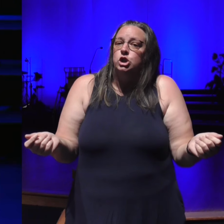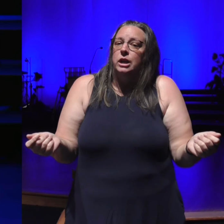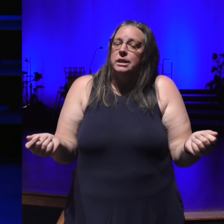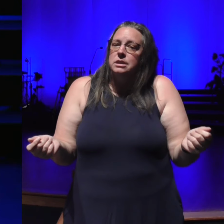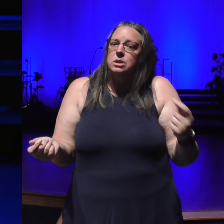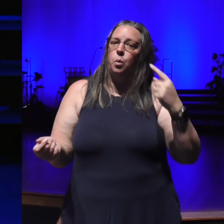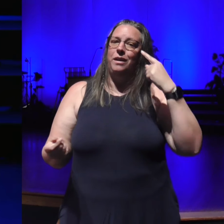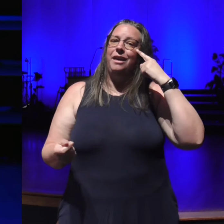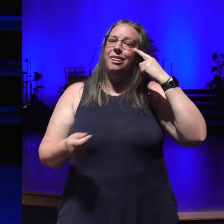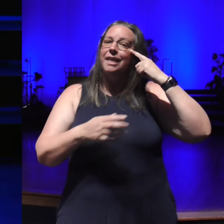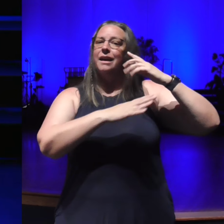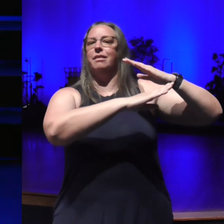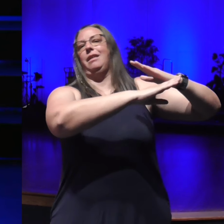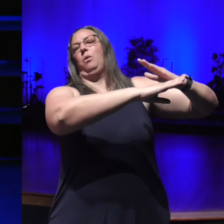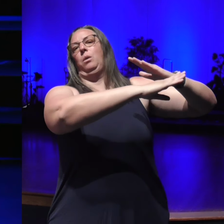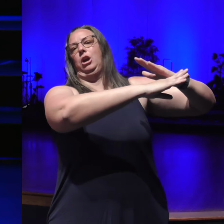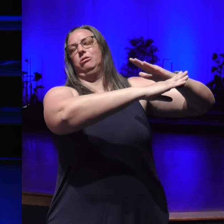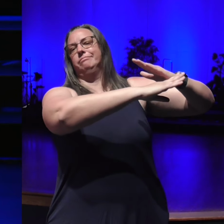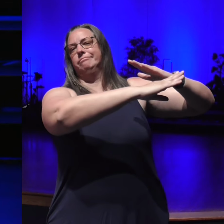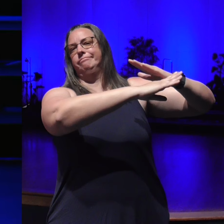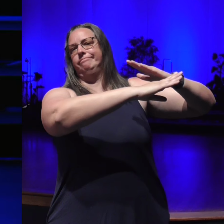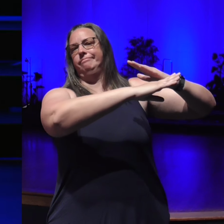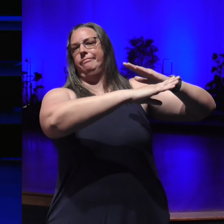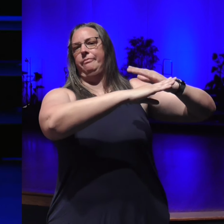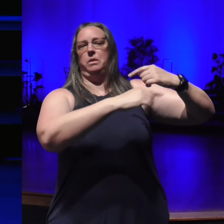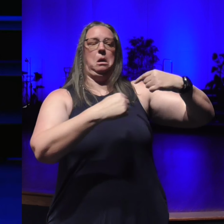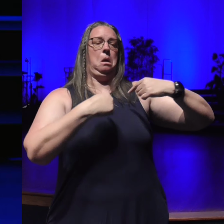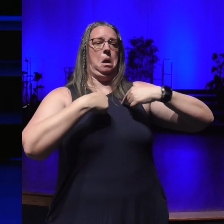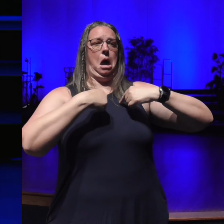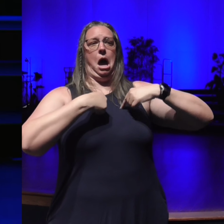all up to us to accomplish.